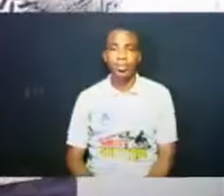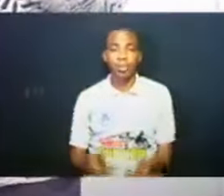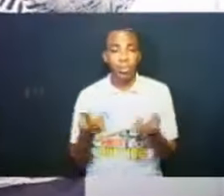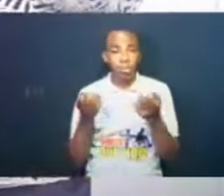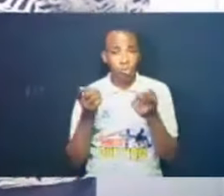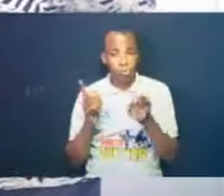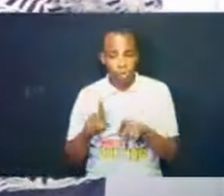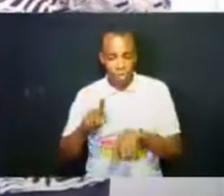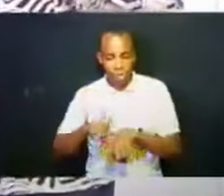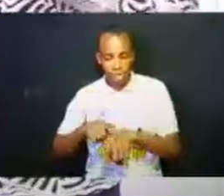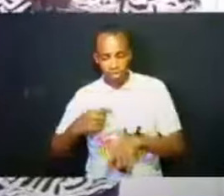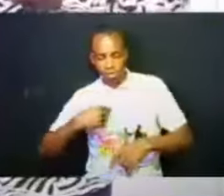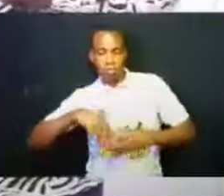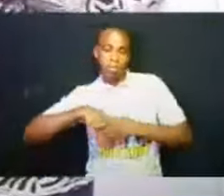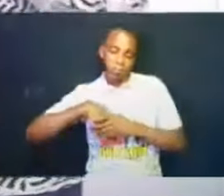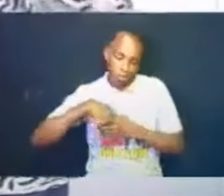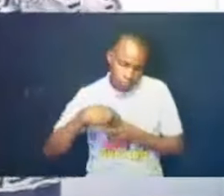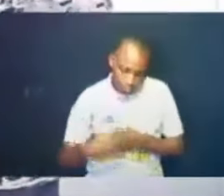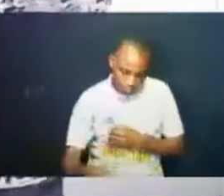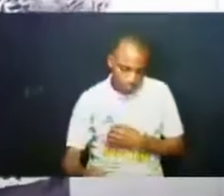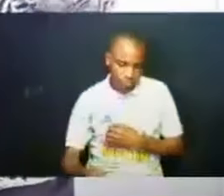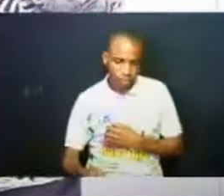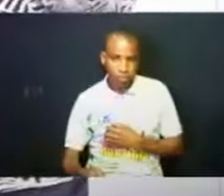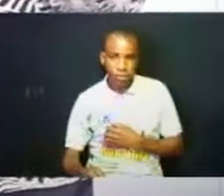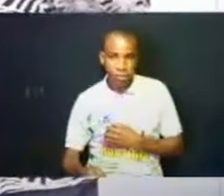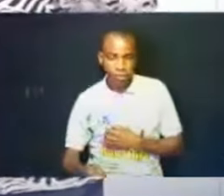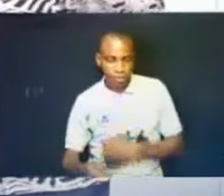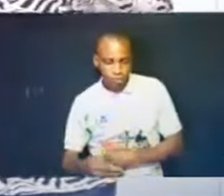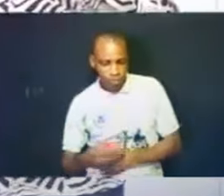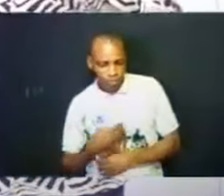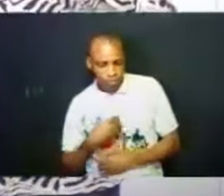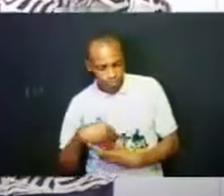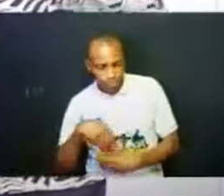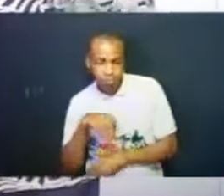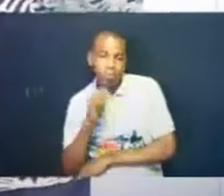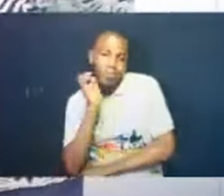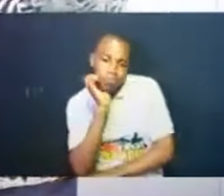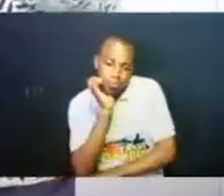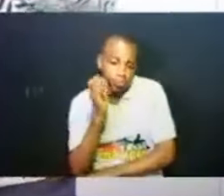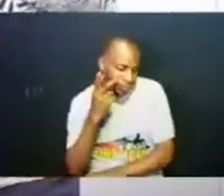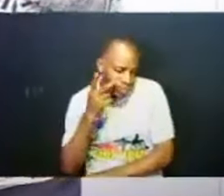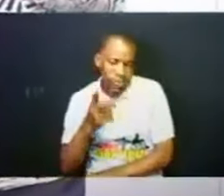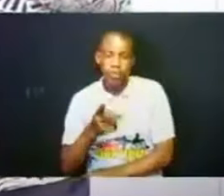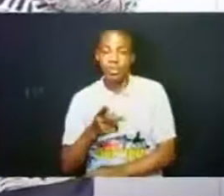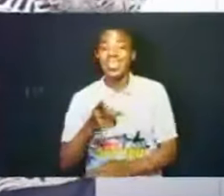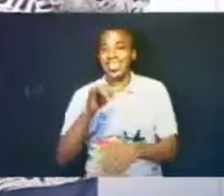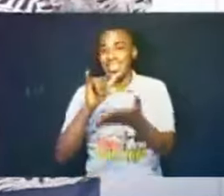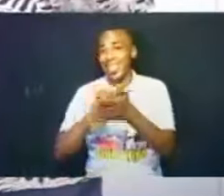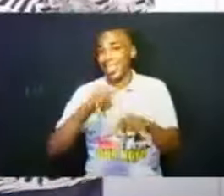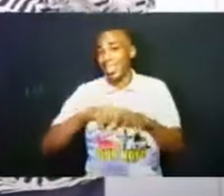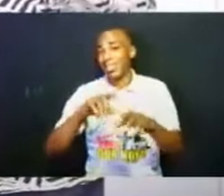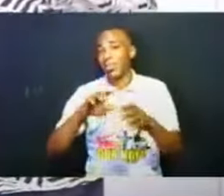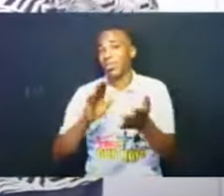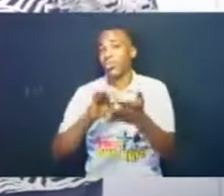So when I came out, I saw that the children in the house, it was vacation, they were sitting